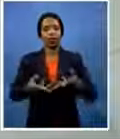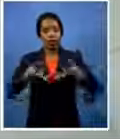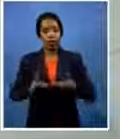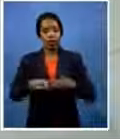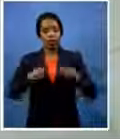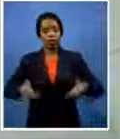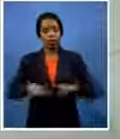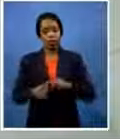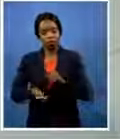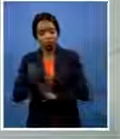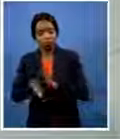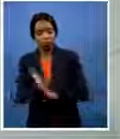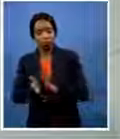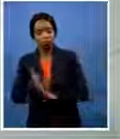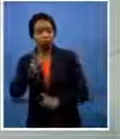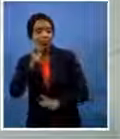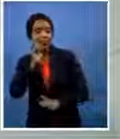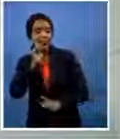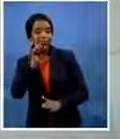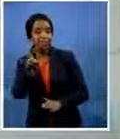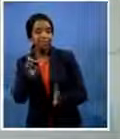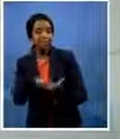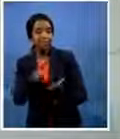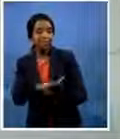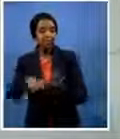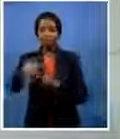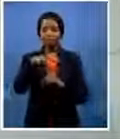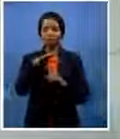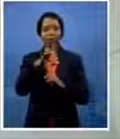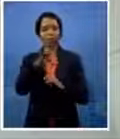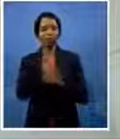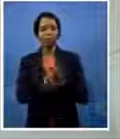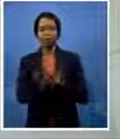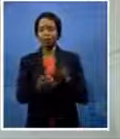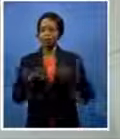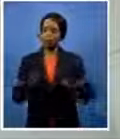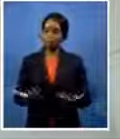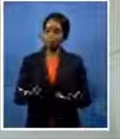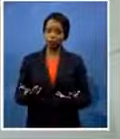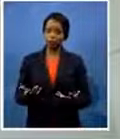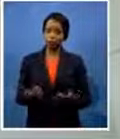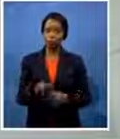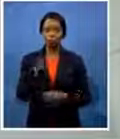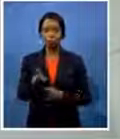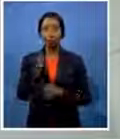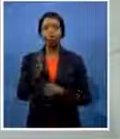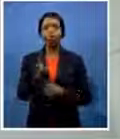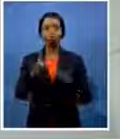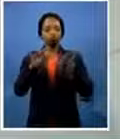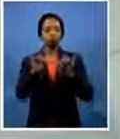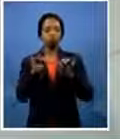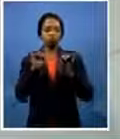situation would look like, what the fiscal situation would look like, what the sustainability risks and